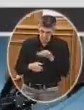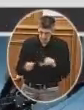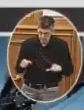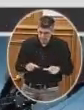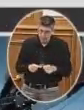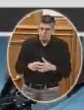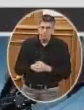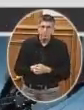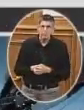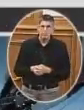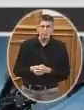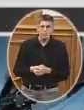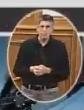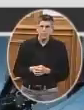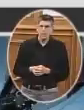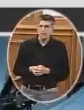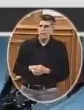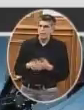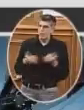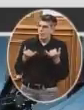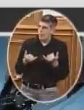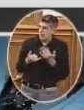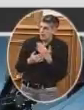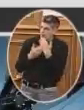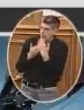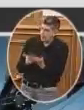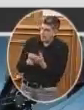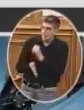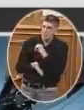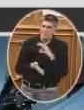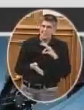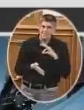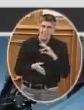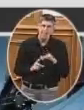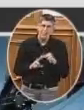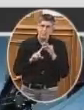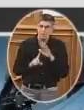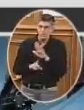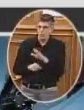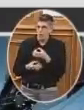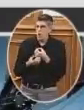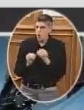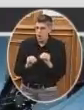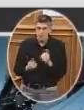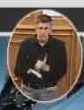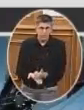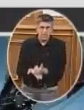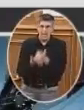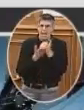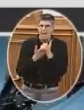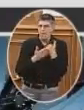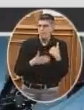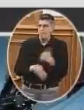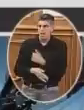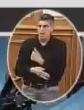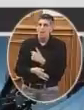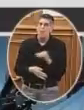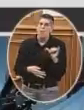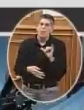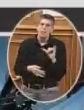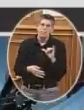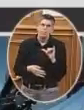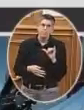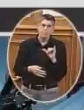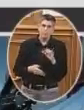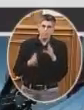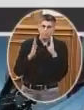With that, I'd like to thank the staff, especially of your office, for all the help they've given us and for also the focus on the